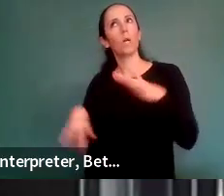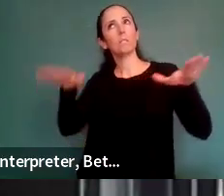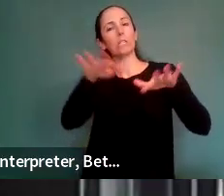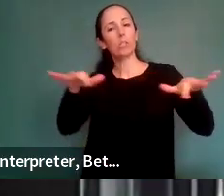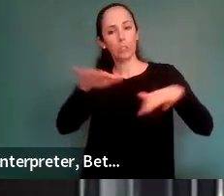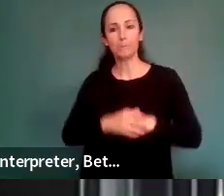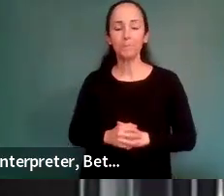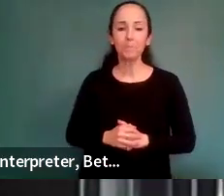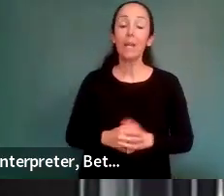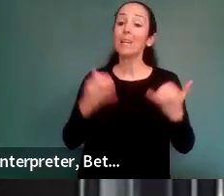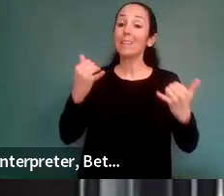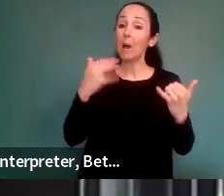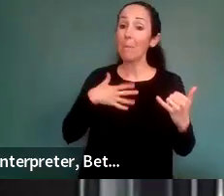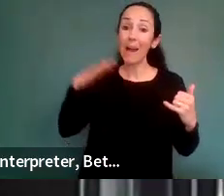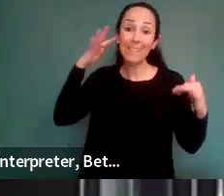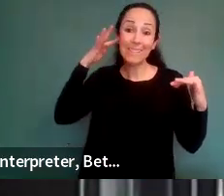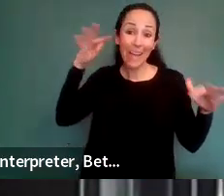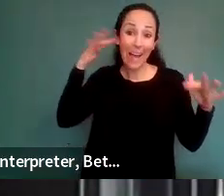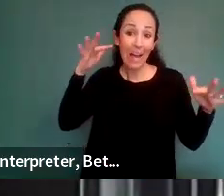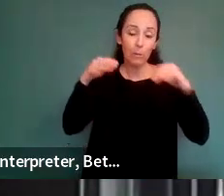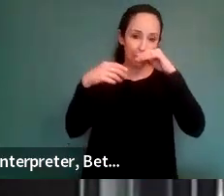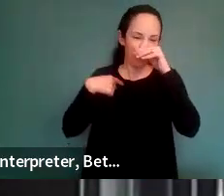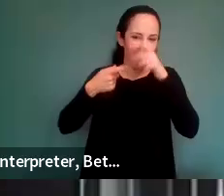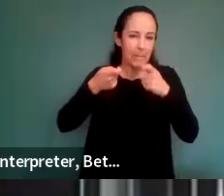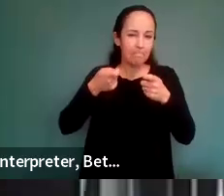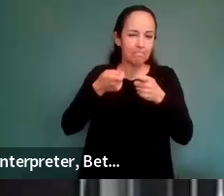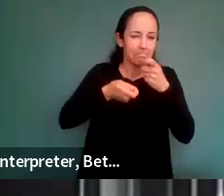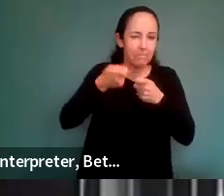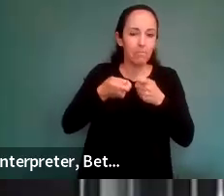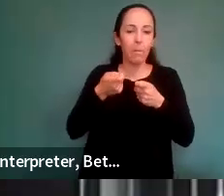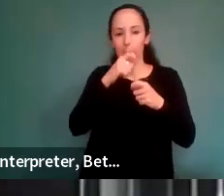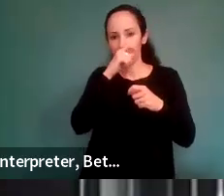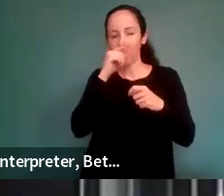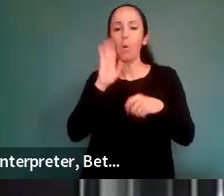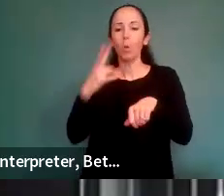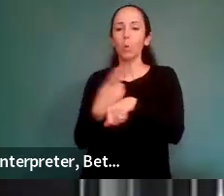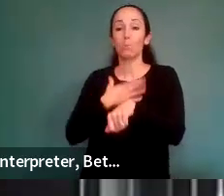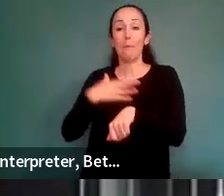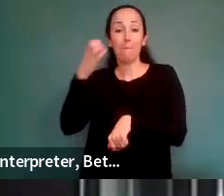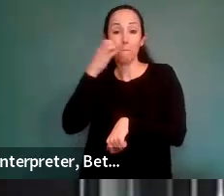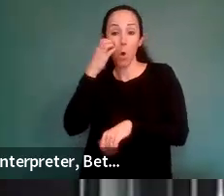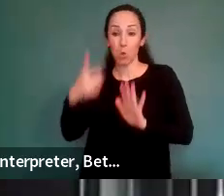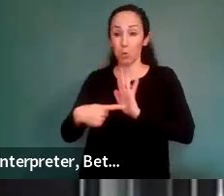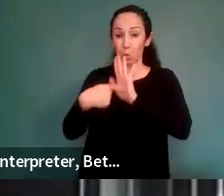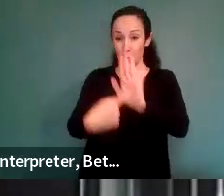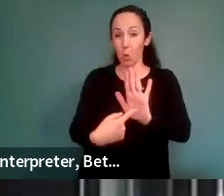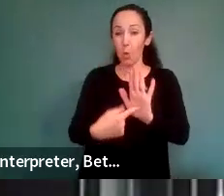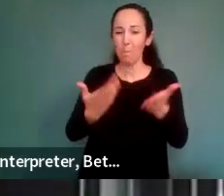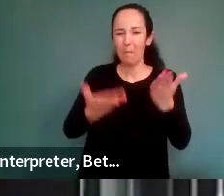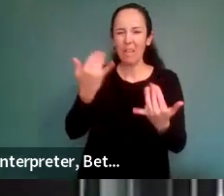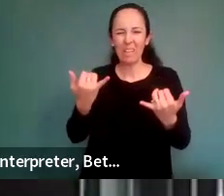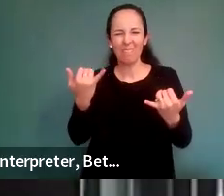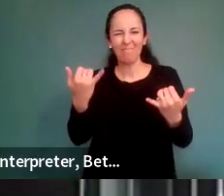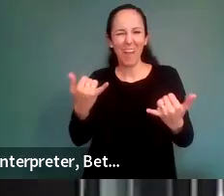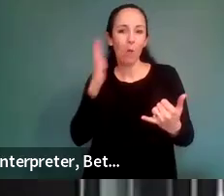You probably are going to hear some background noise from me, just so because I'm going to be using my phone to demonstrate.